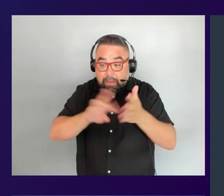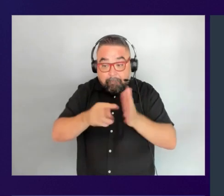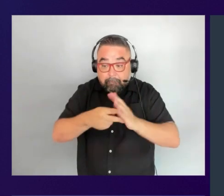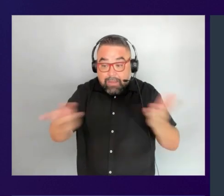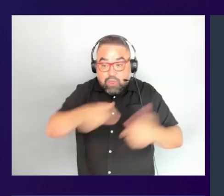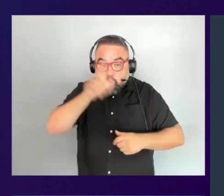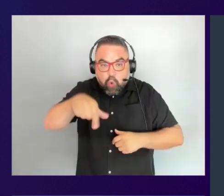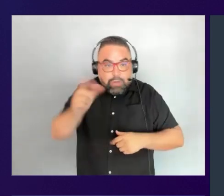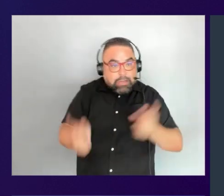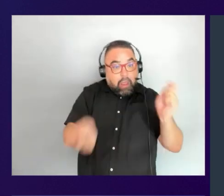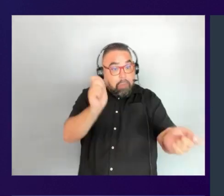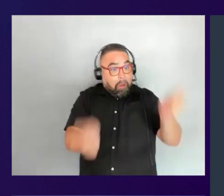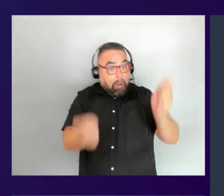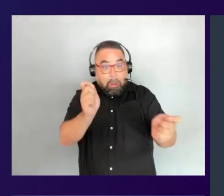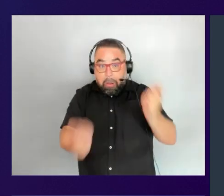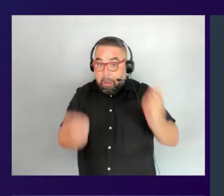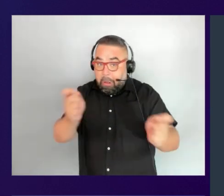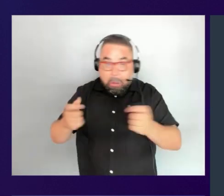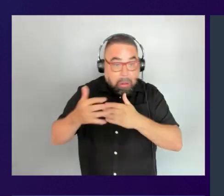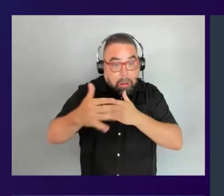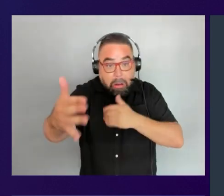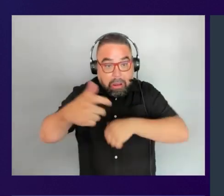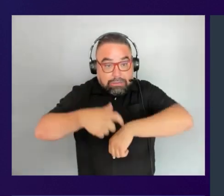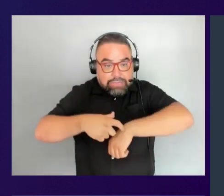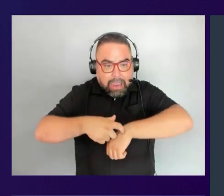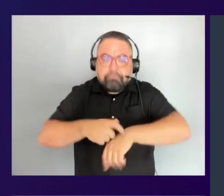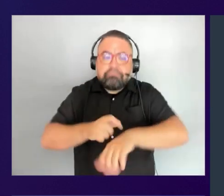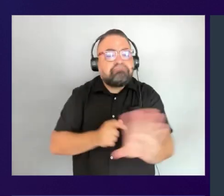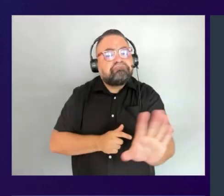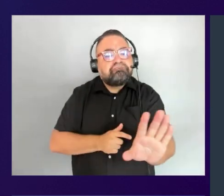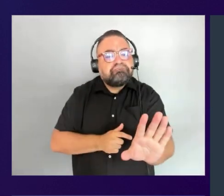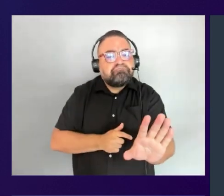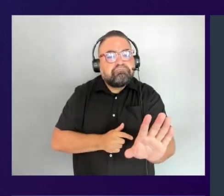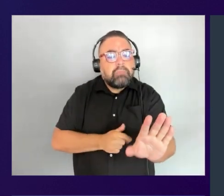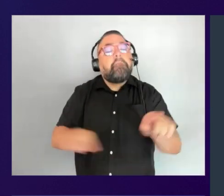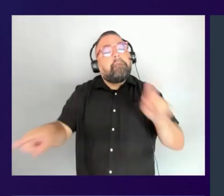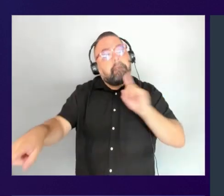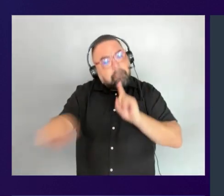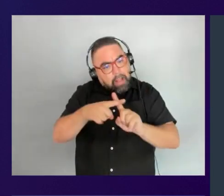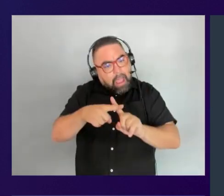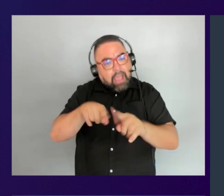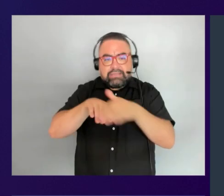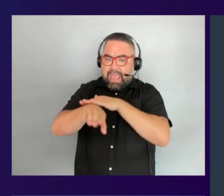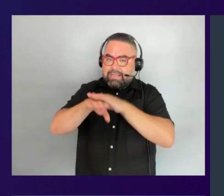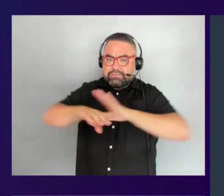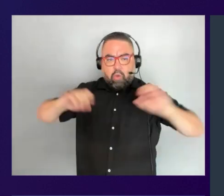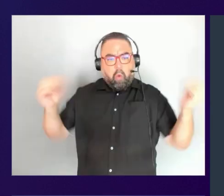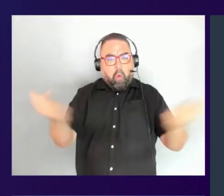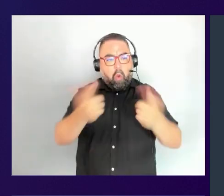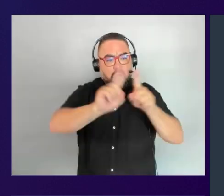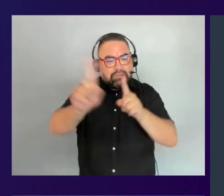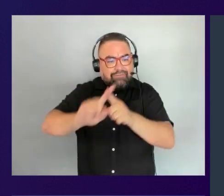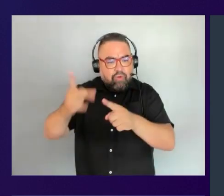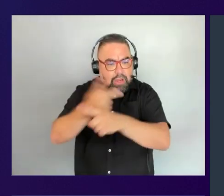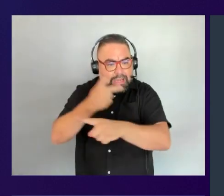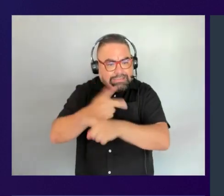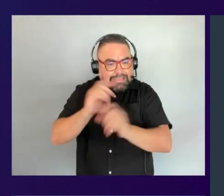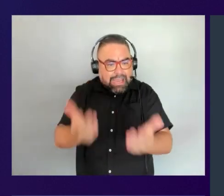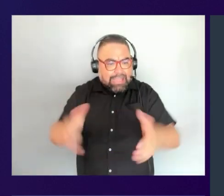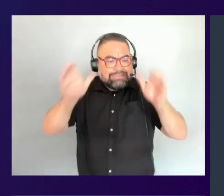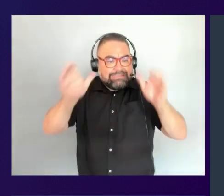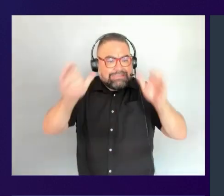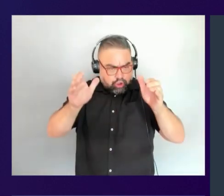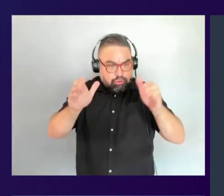and monitor over time. And really, it's accessible from all forms of AWS compute containers and serverless functions. And with